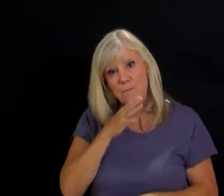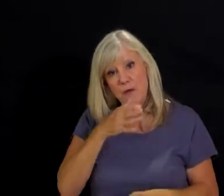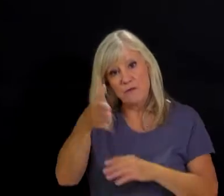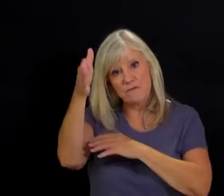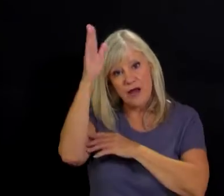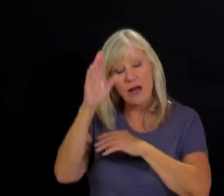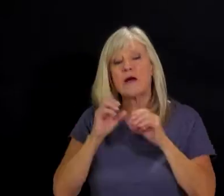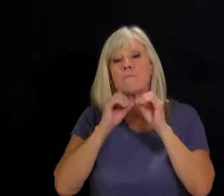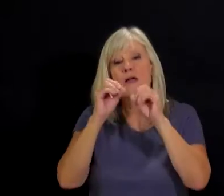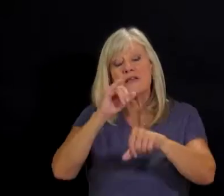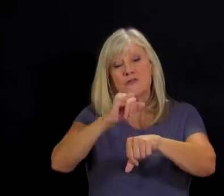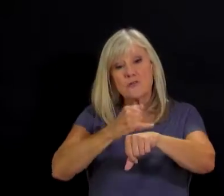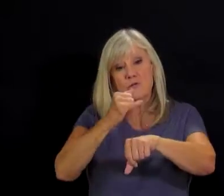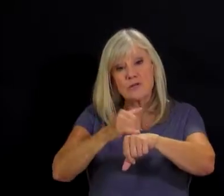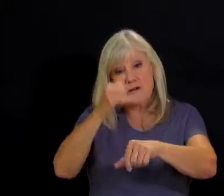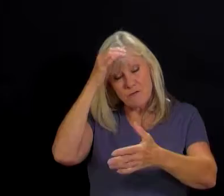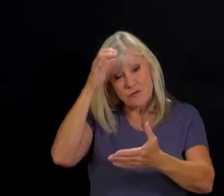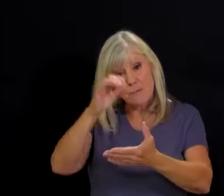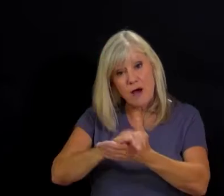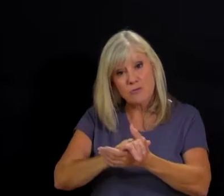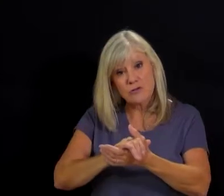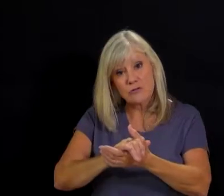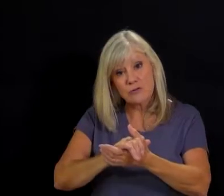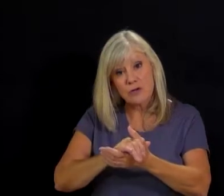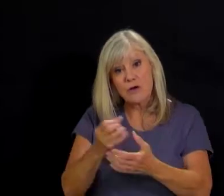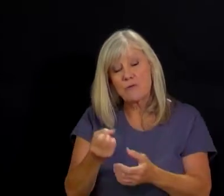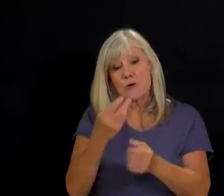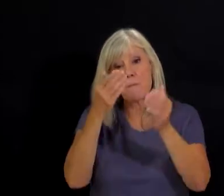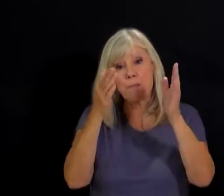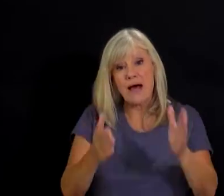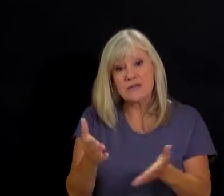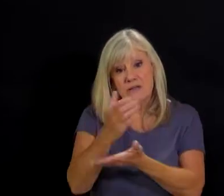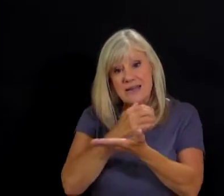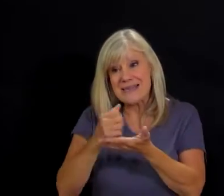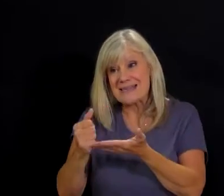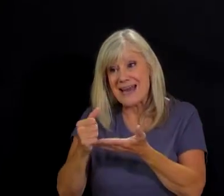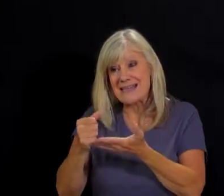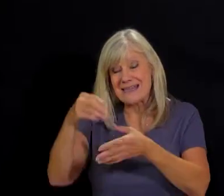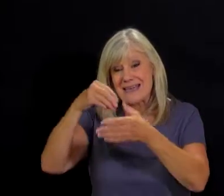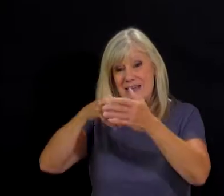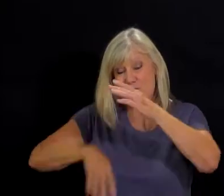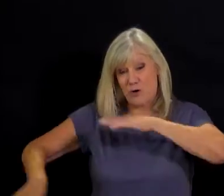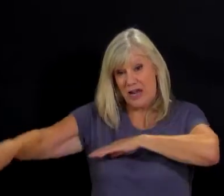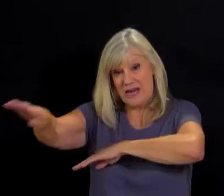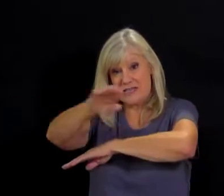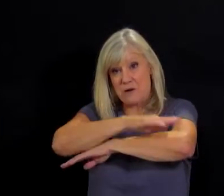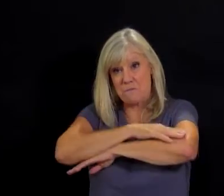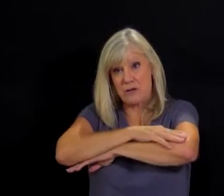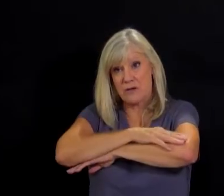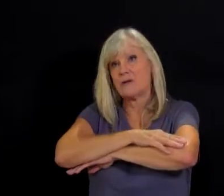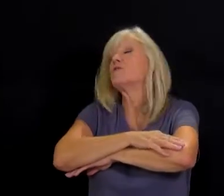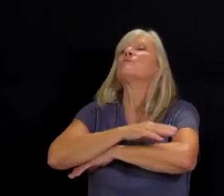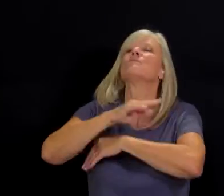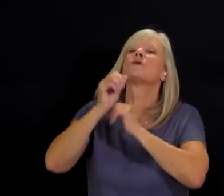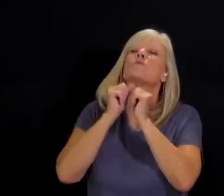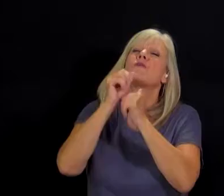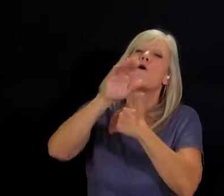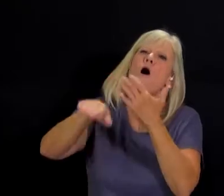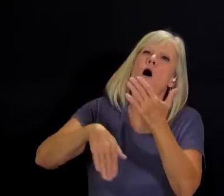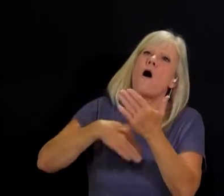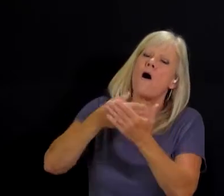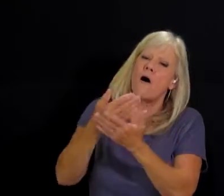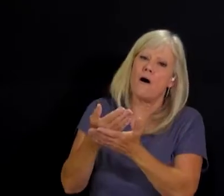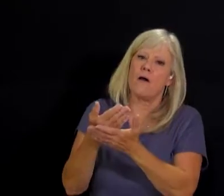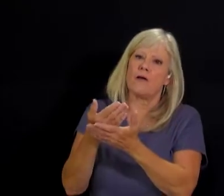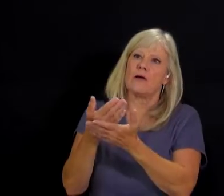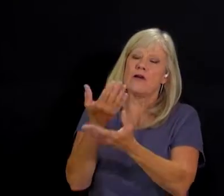with Blessed Joseph, her spouse, and with your apostles and saints in your kingdom. There, with the whole of creation, freed